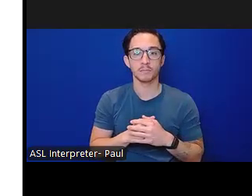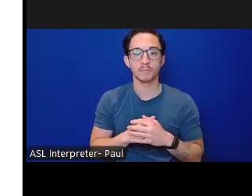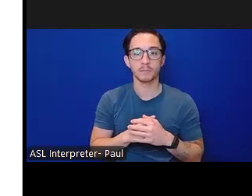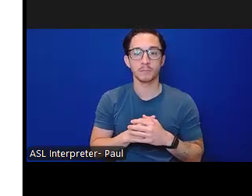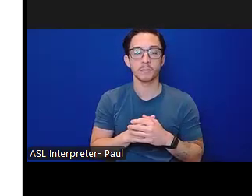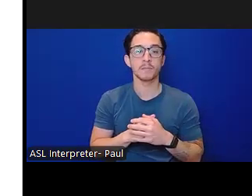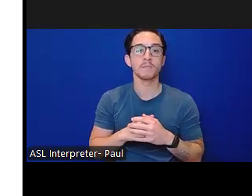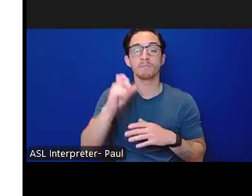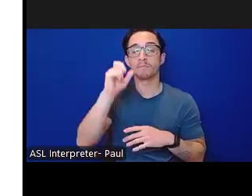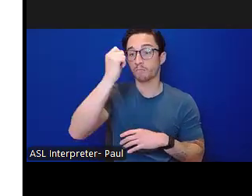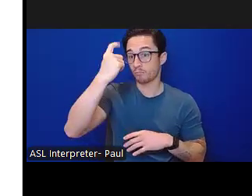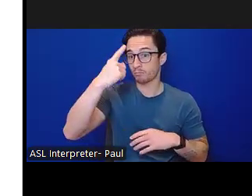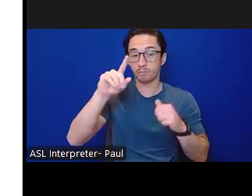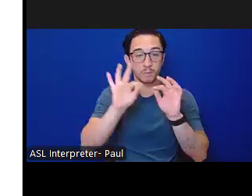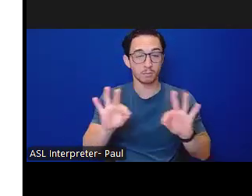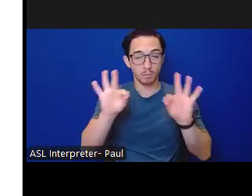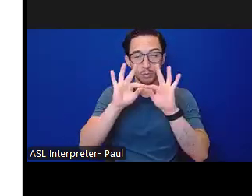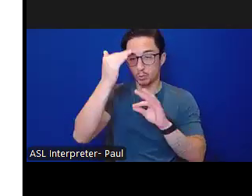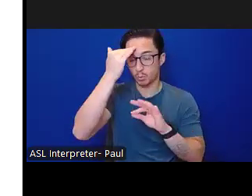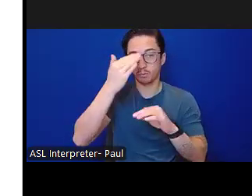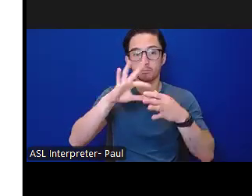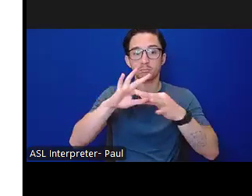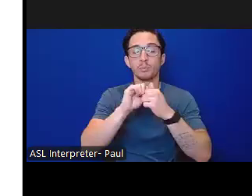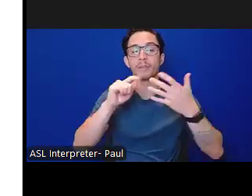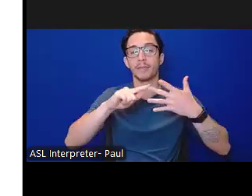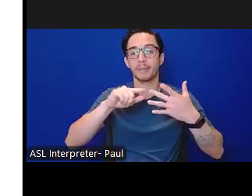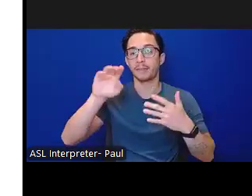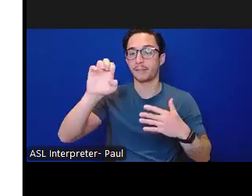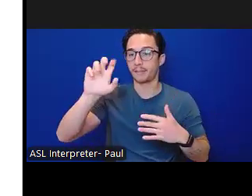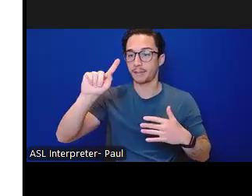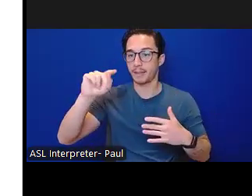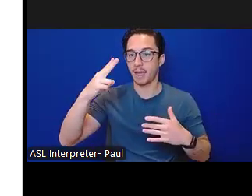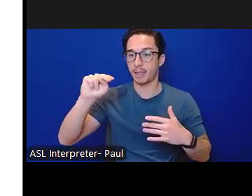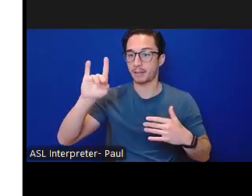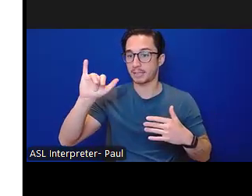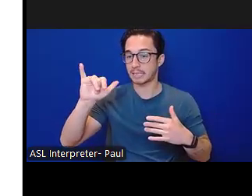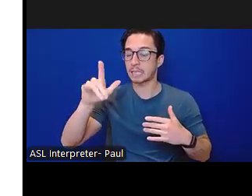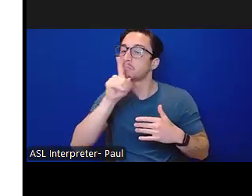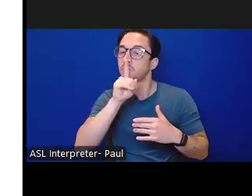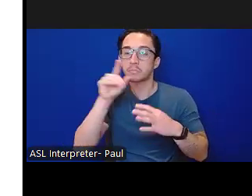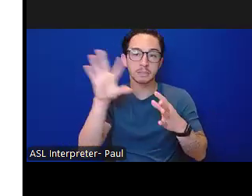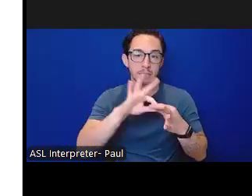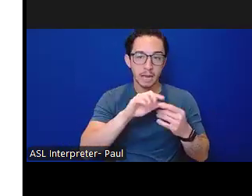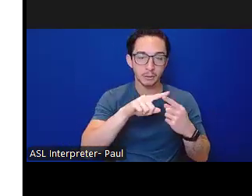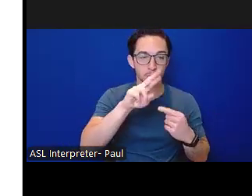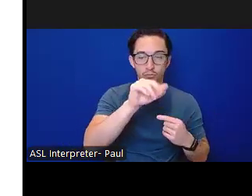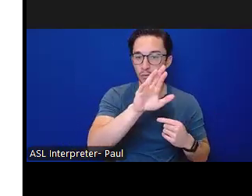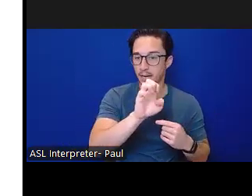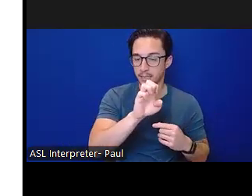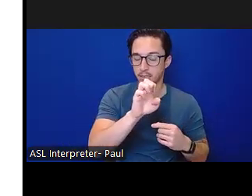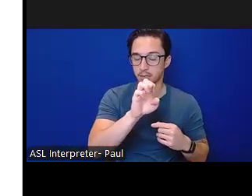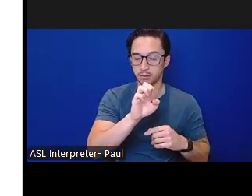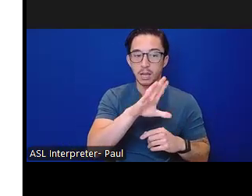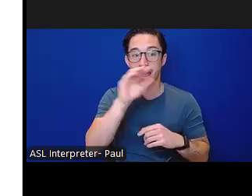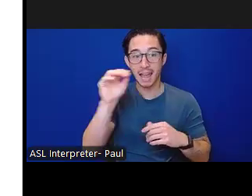Now, it's important to know that when it comes to ethnicity, it is not necessarily tied to race. It's also not